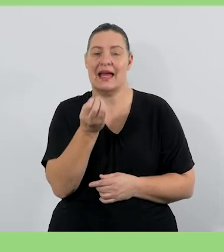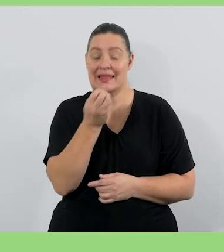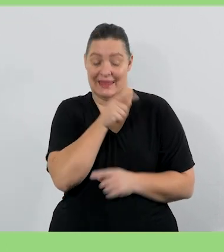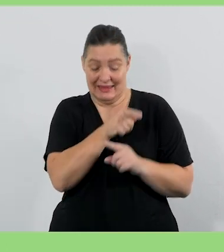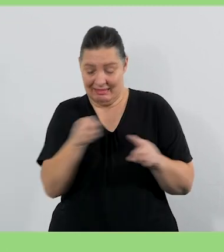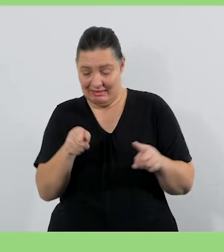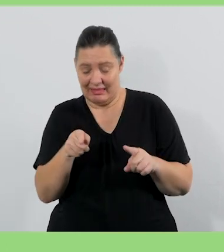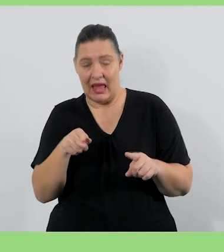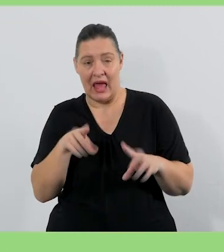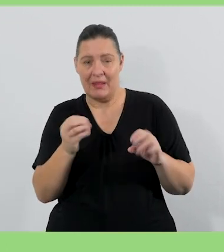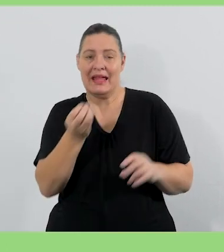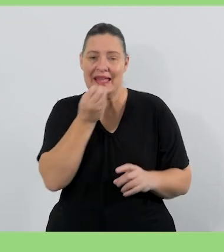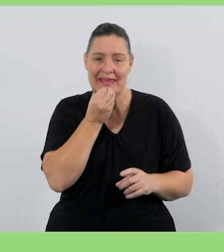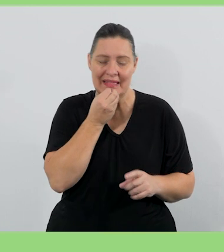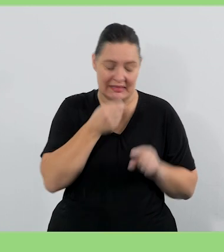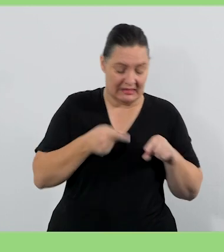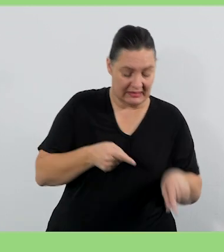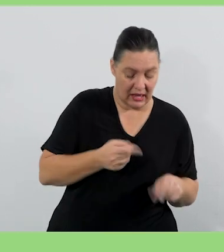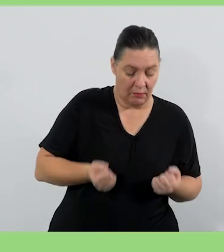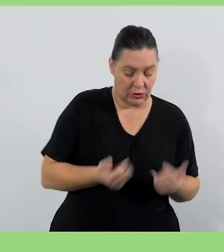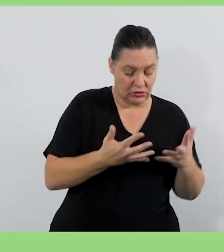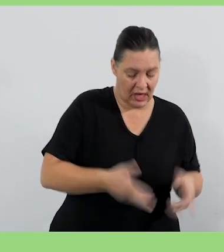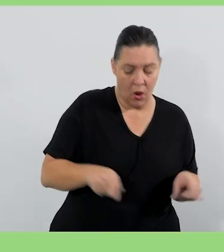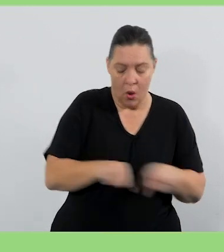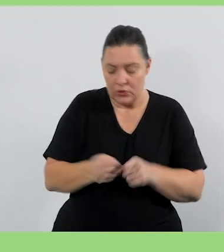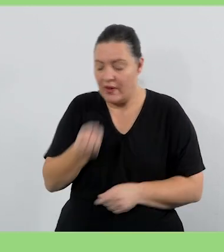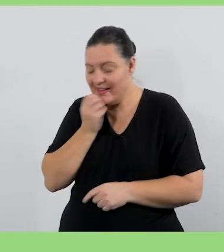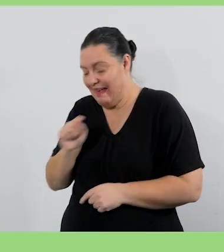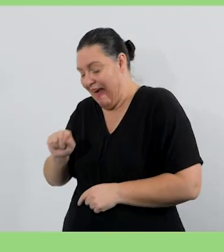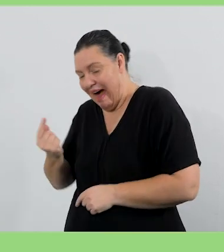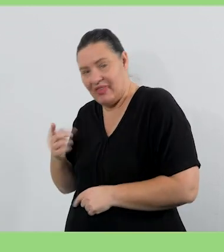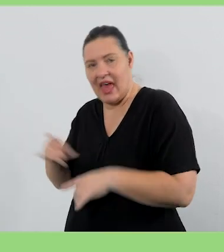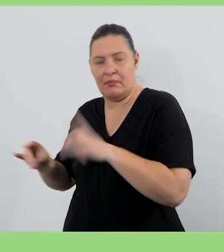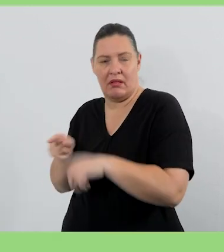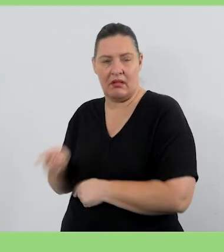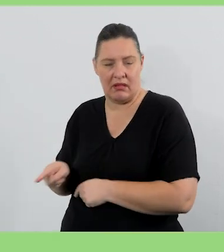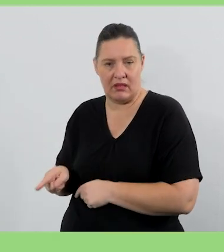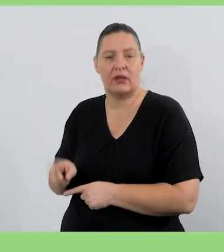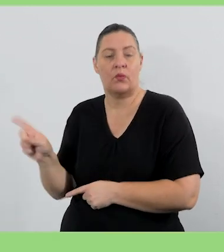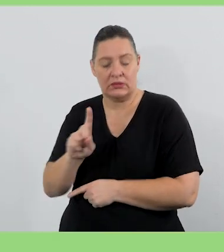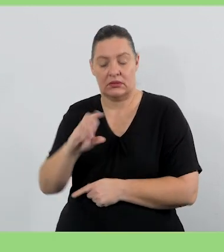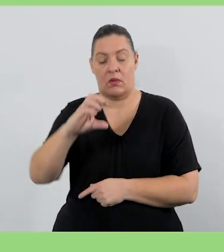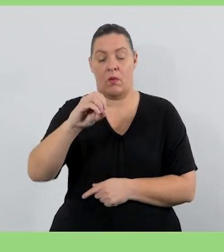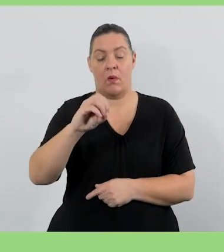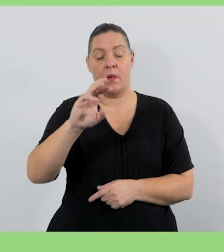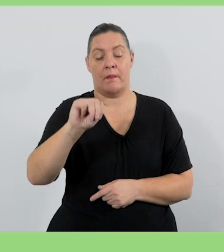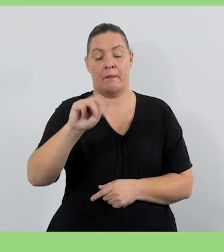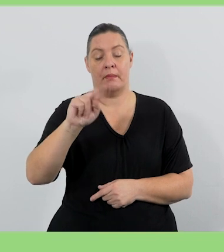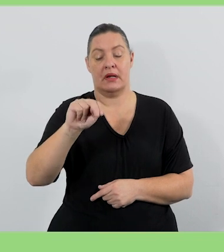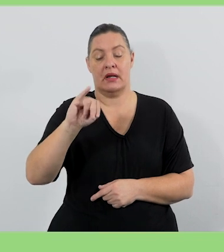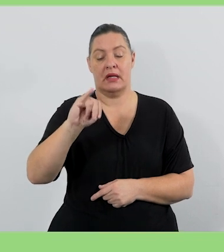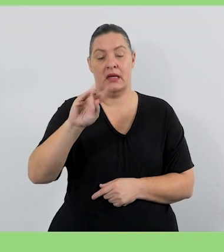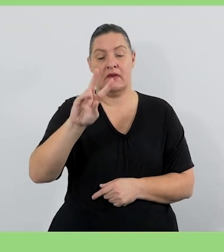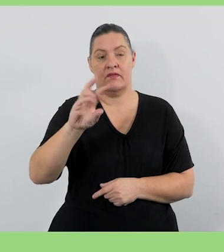eat producers and other animals? If you remember from our lesson, we said these are omnivores.